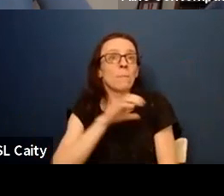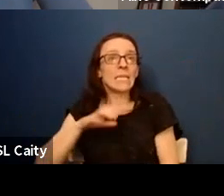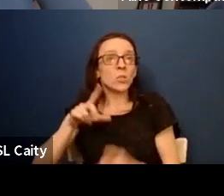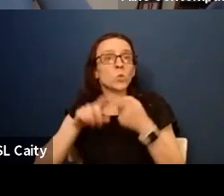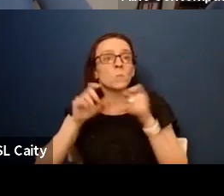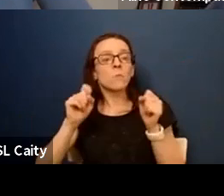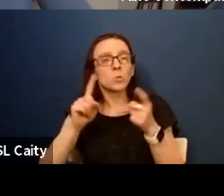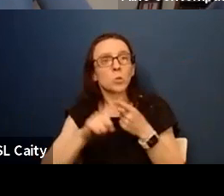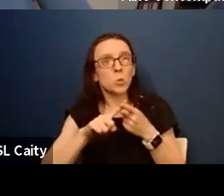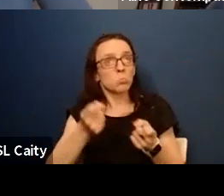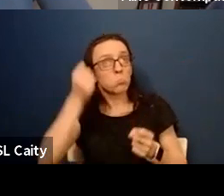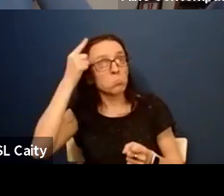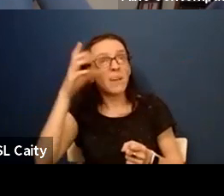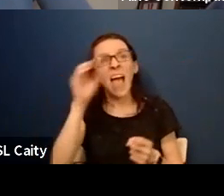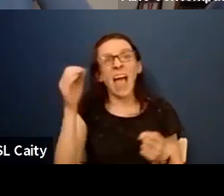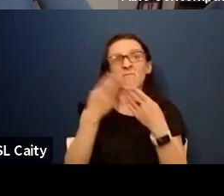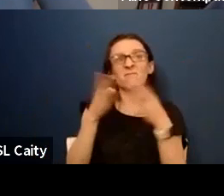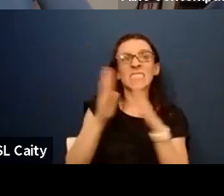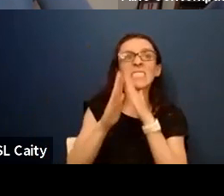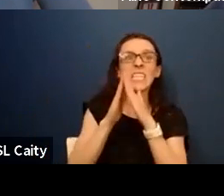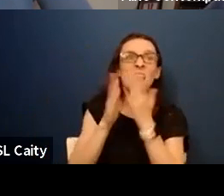but quite frankly, our city at large.